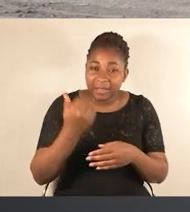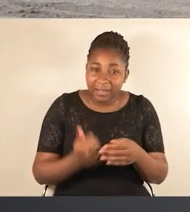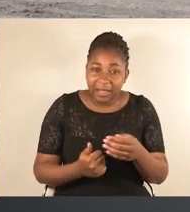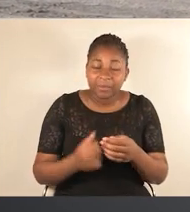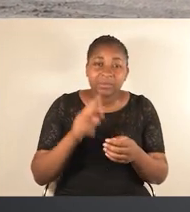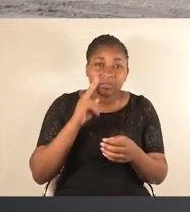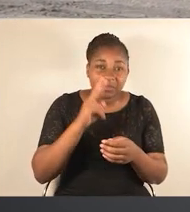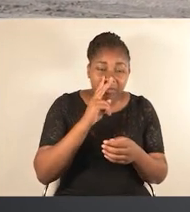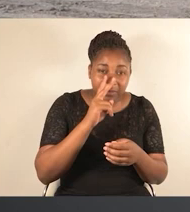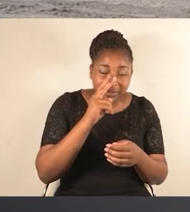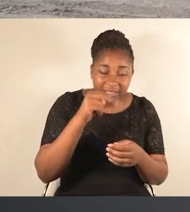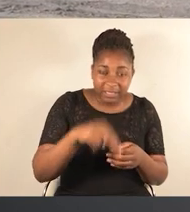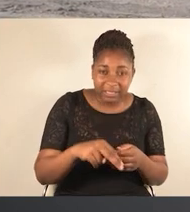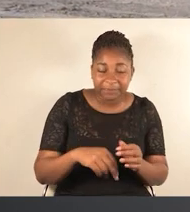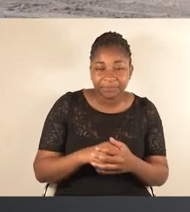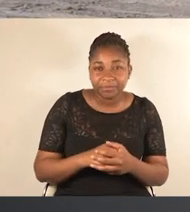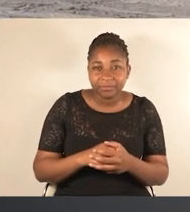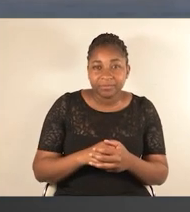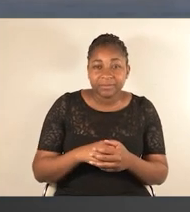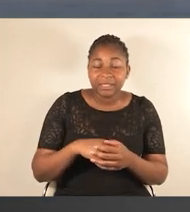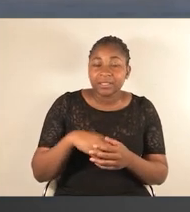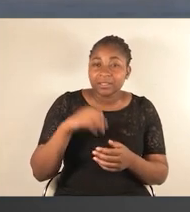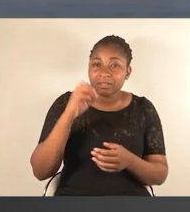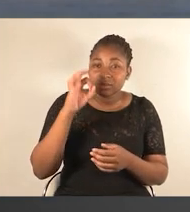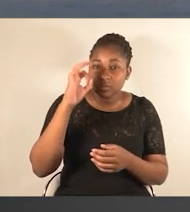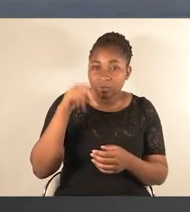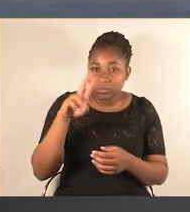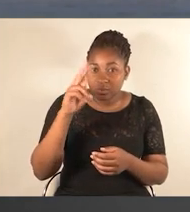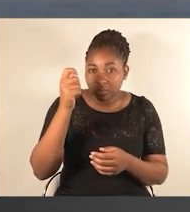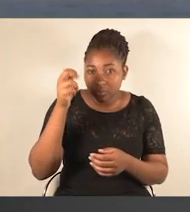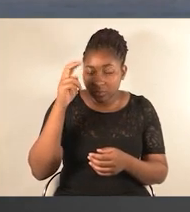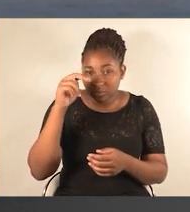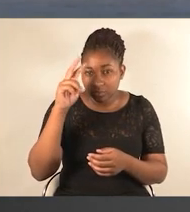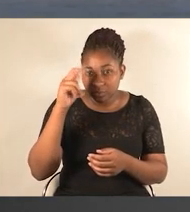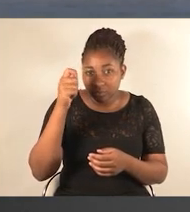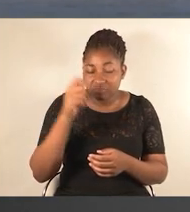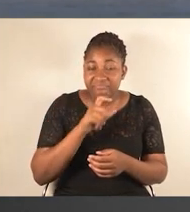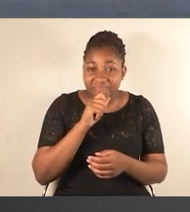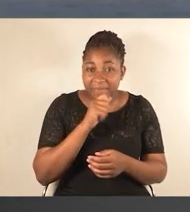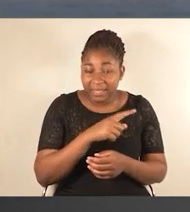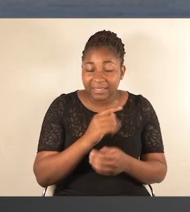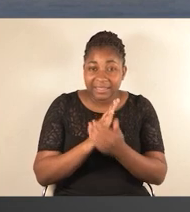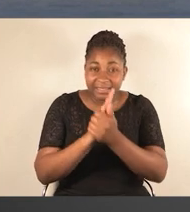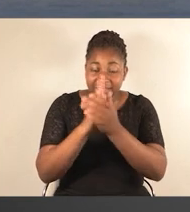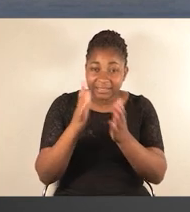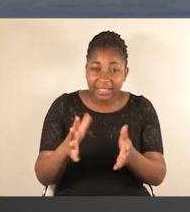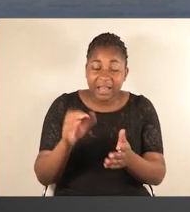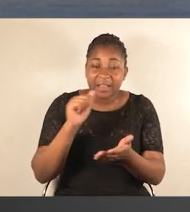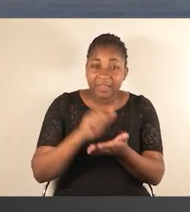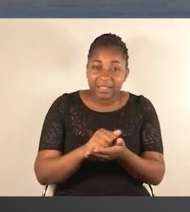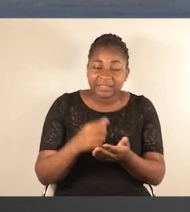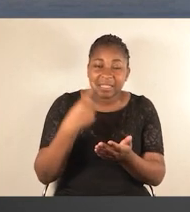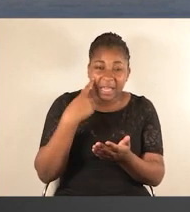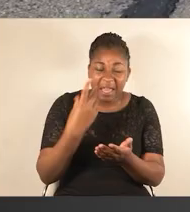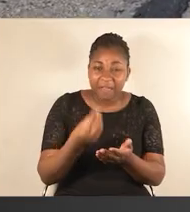more traffic into our airport as well. Marasa Gutukunua, Mashingo DDF Provincial Coordinator, says